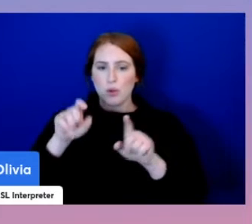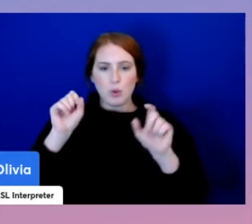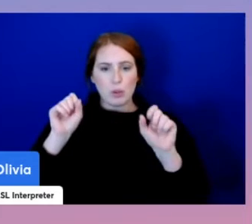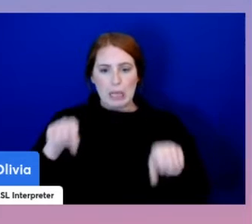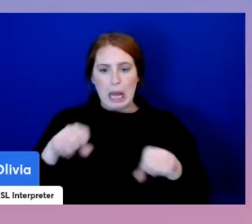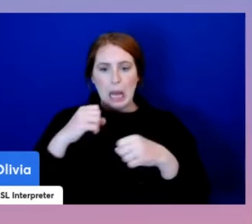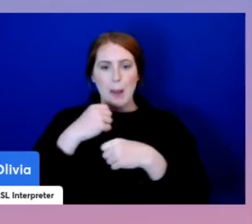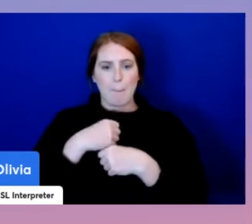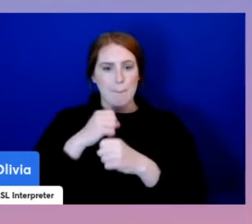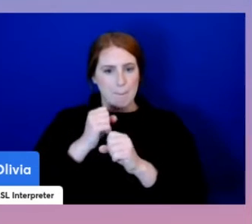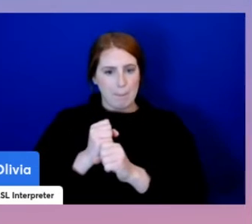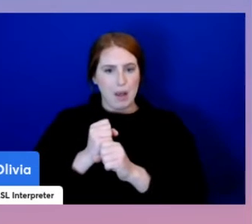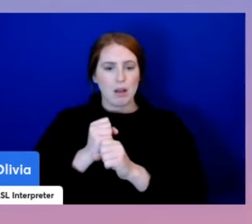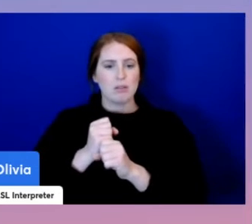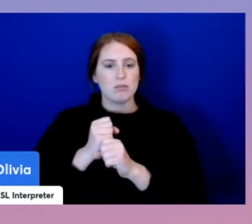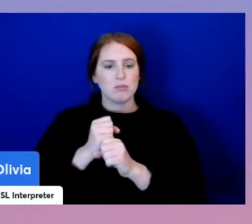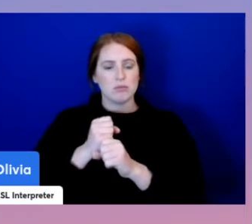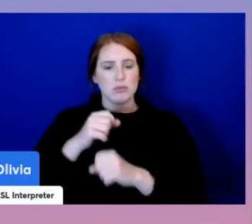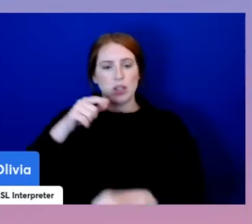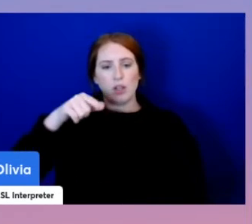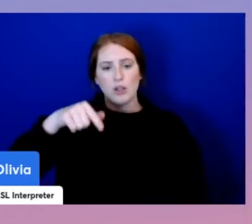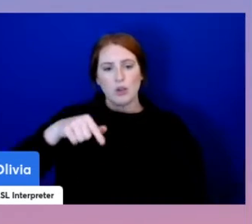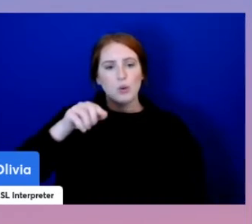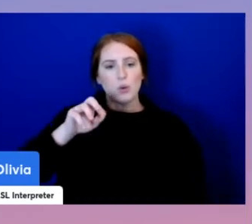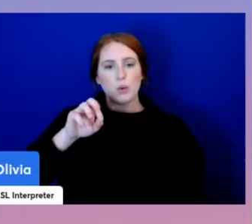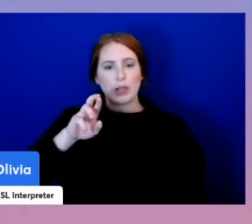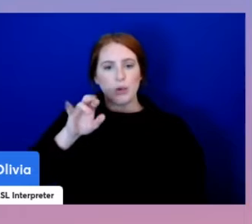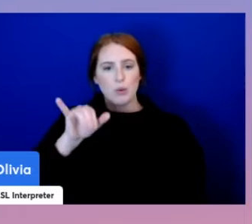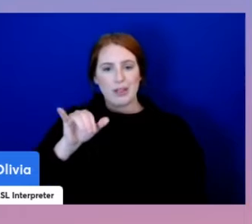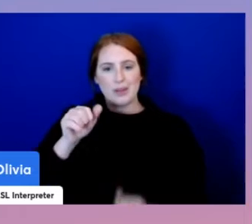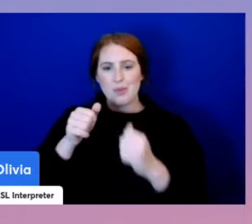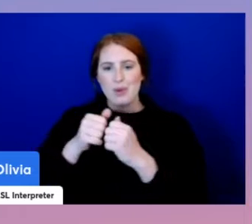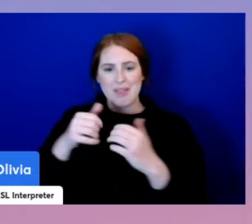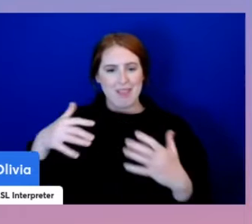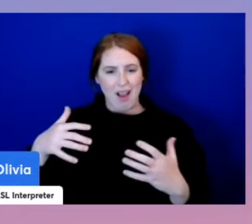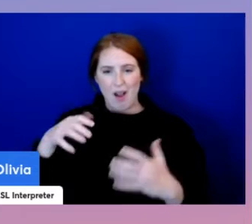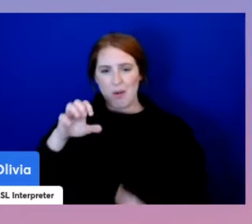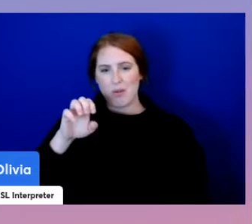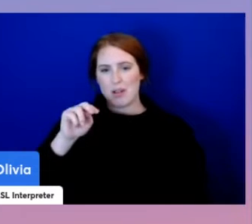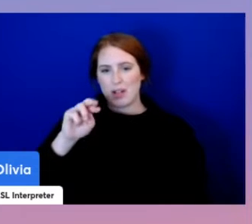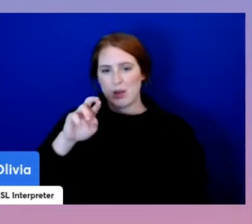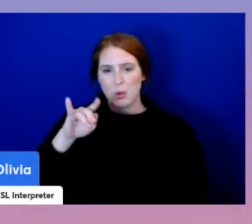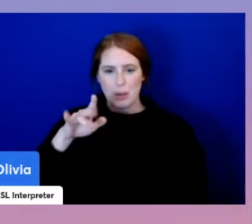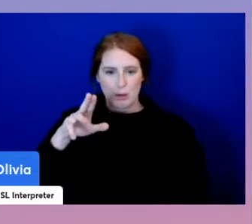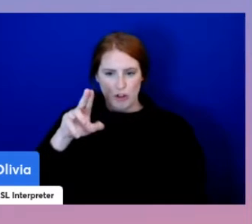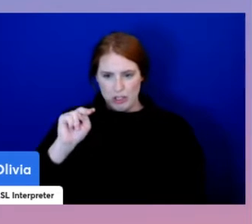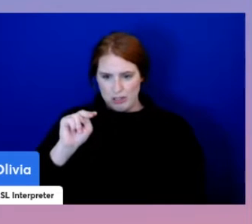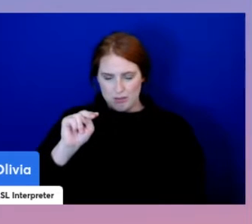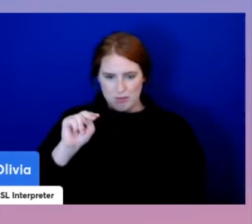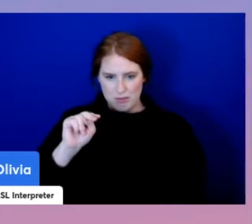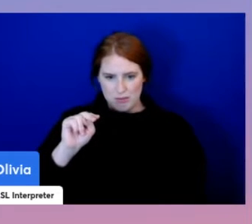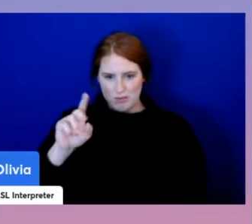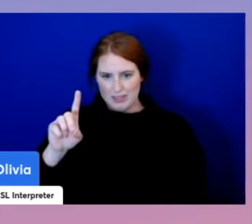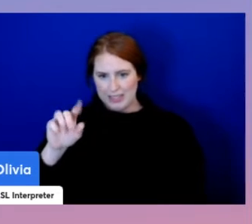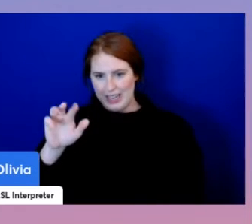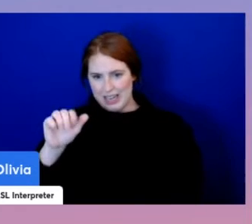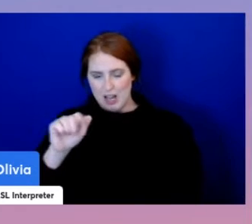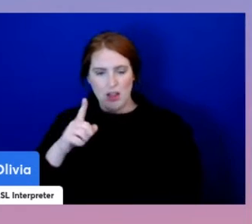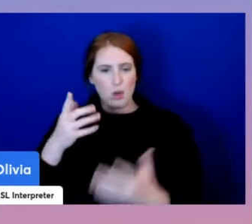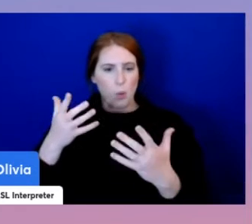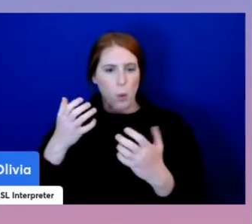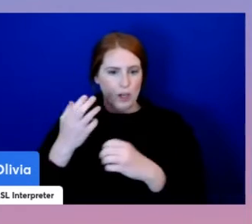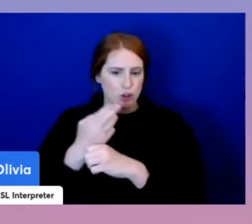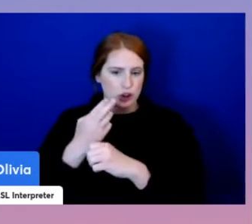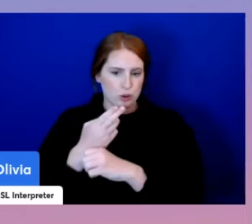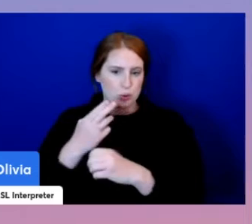make the query without decrypt the data that you want to use it. So that means it's